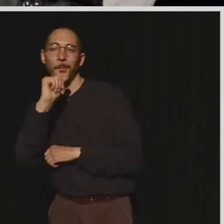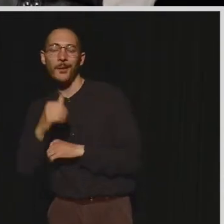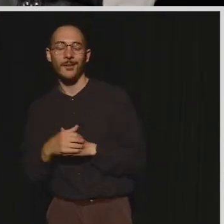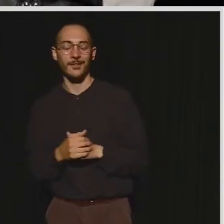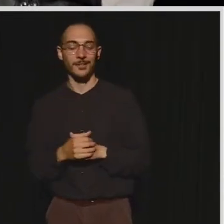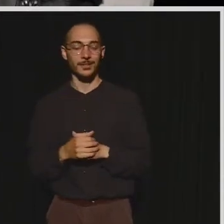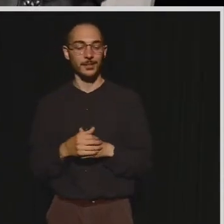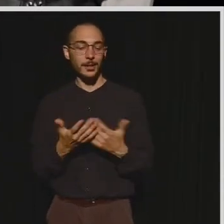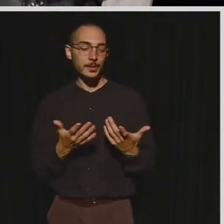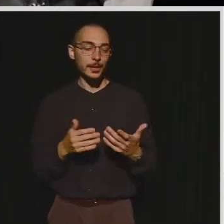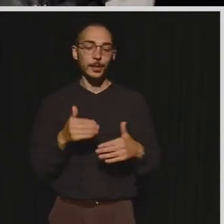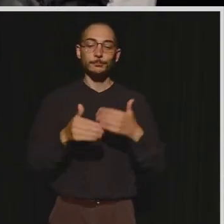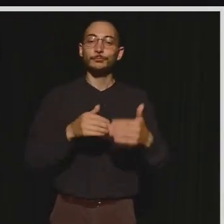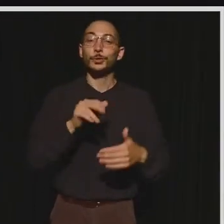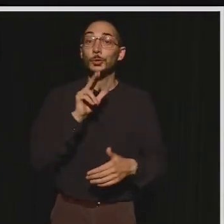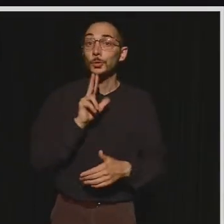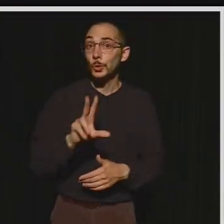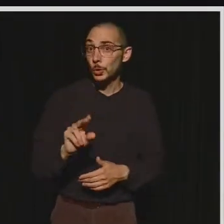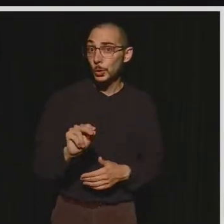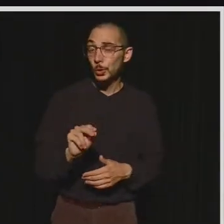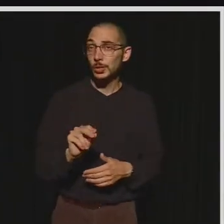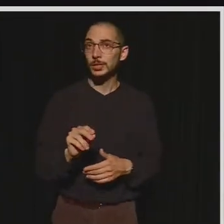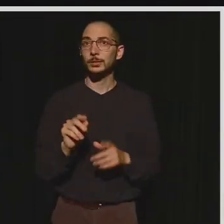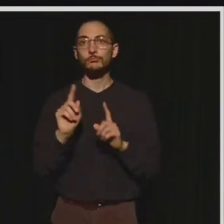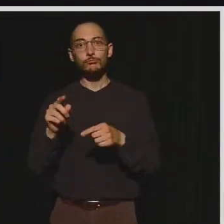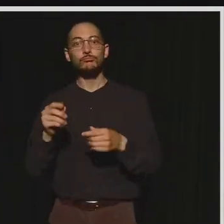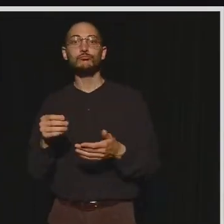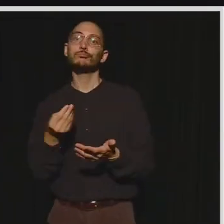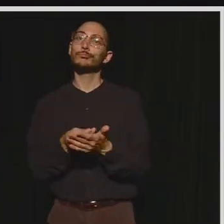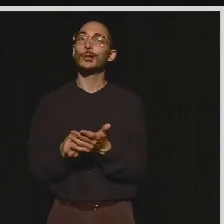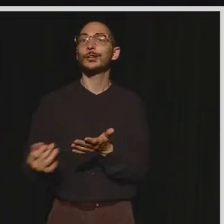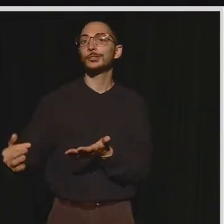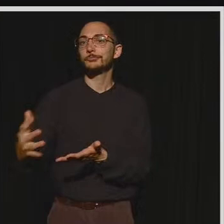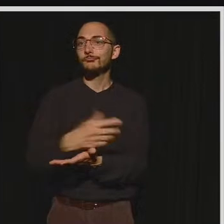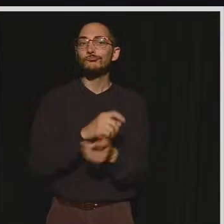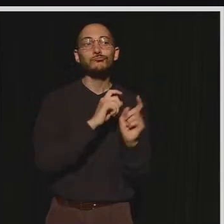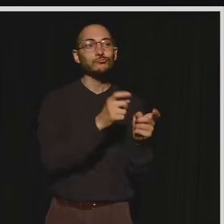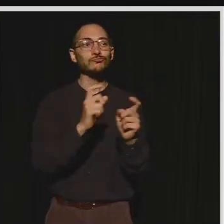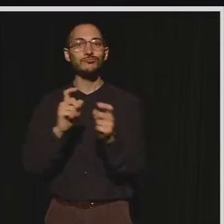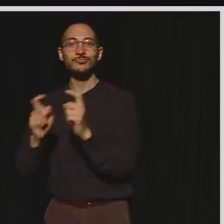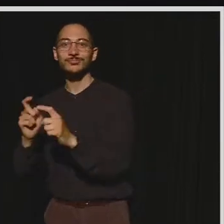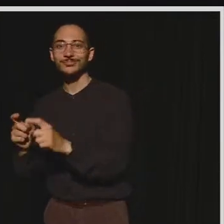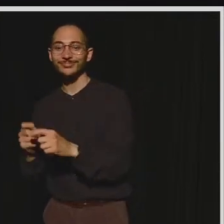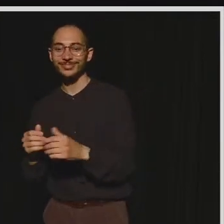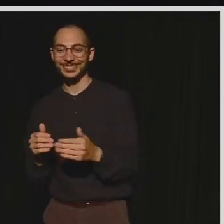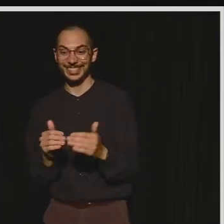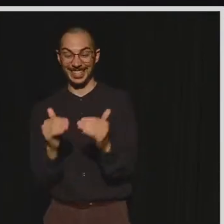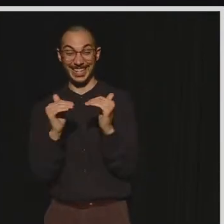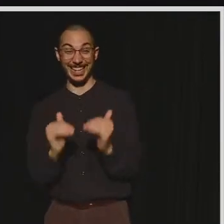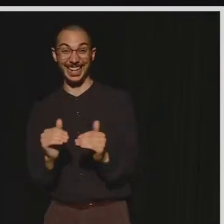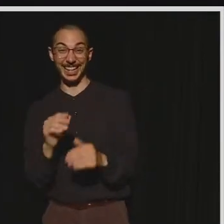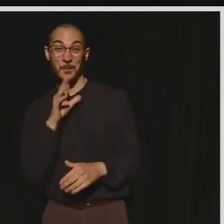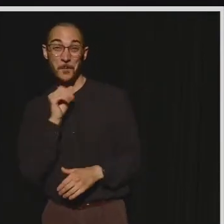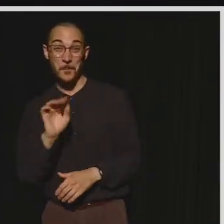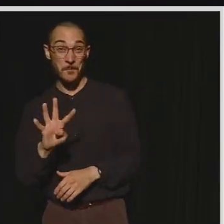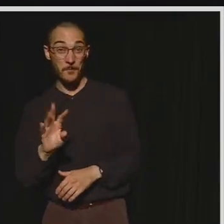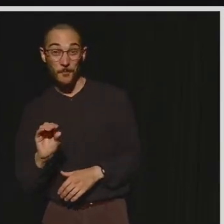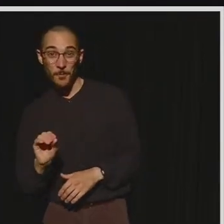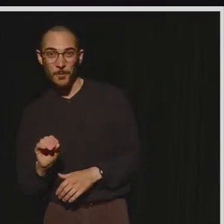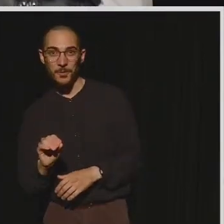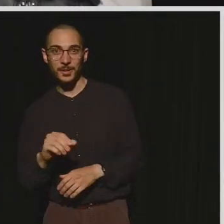fundraising event, and then Dr. Peters and all these different things. And I'm really looking forward getting into my 40s to like Pride weekend would